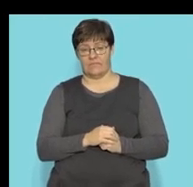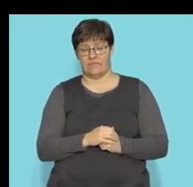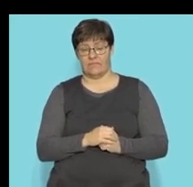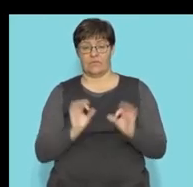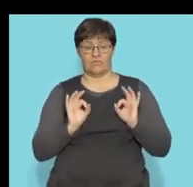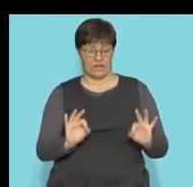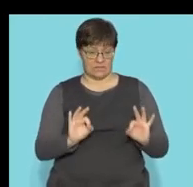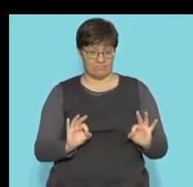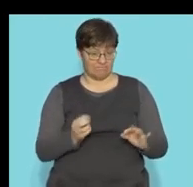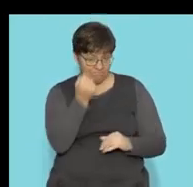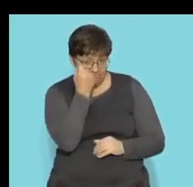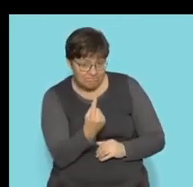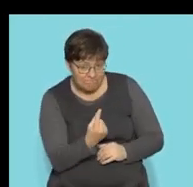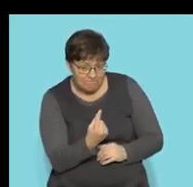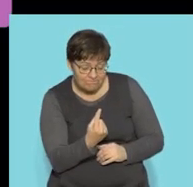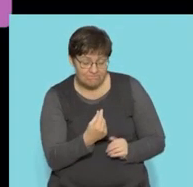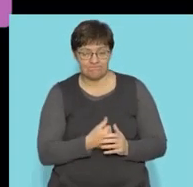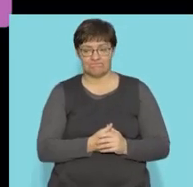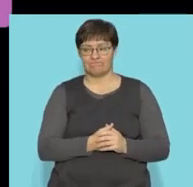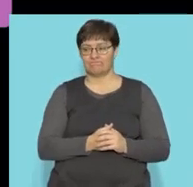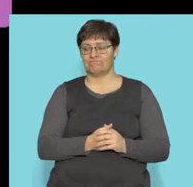All right, does that make sense to you?